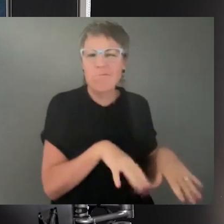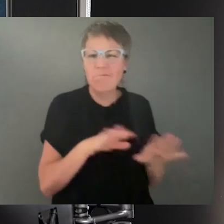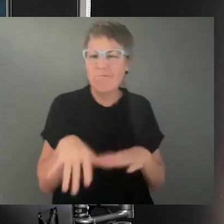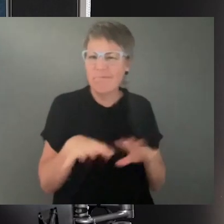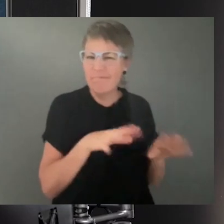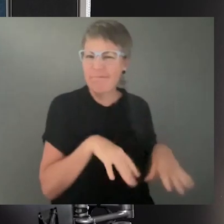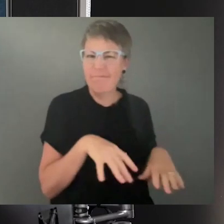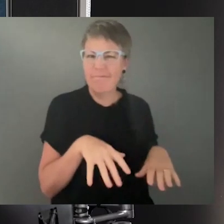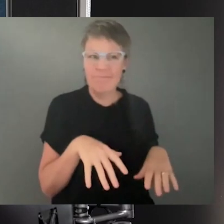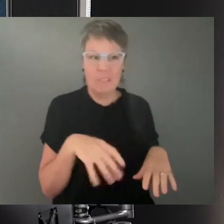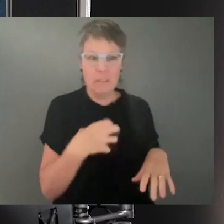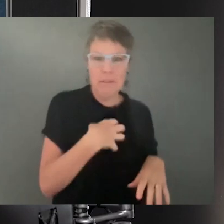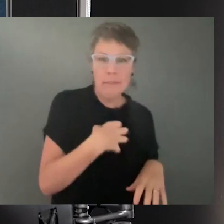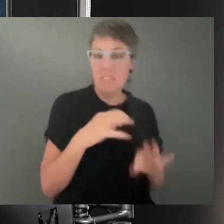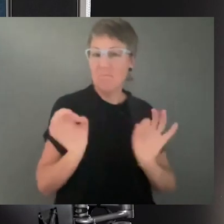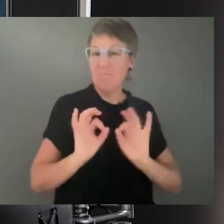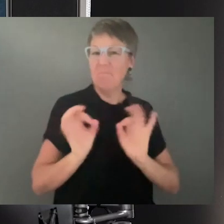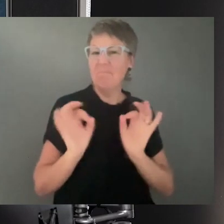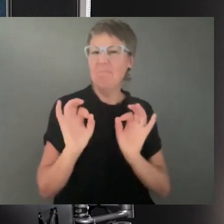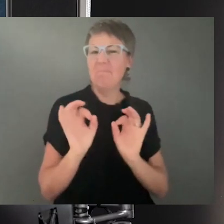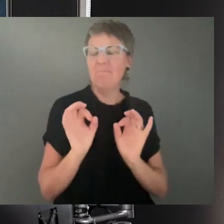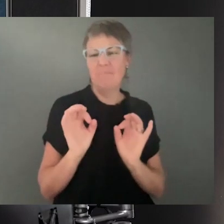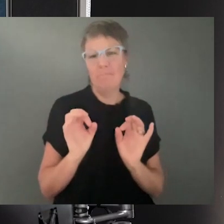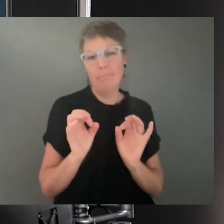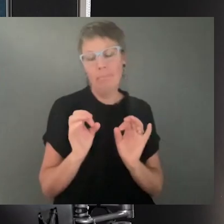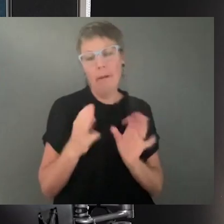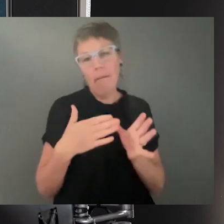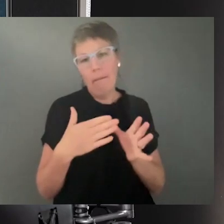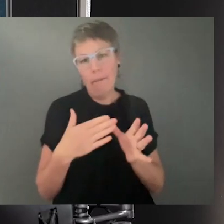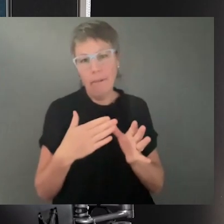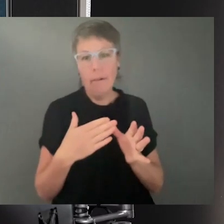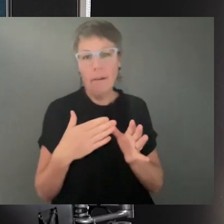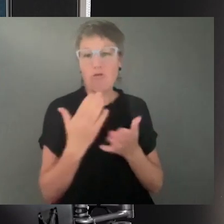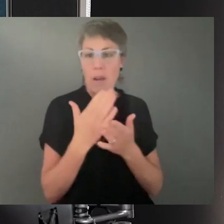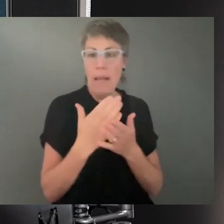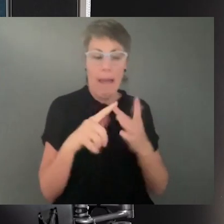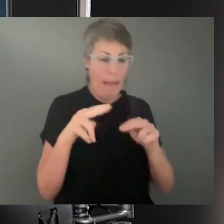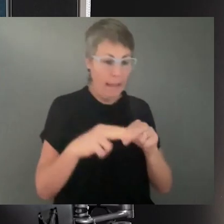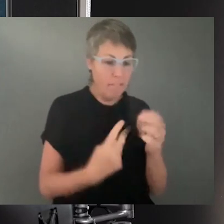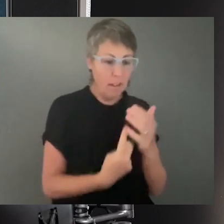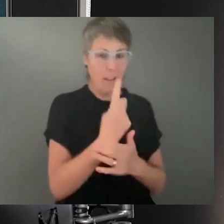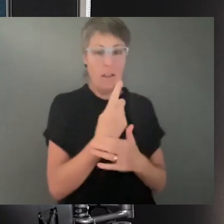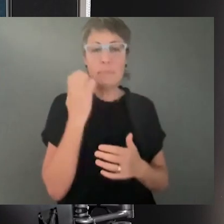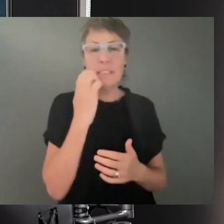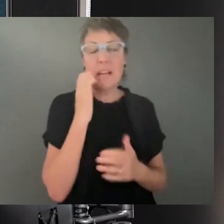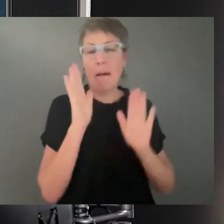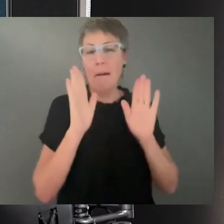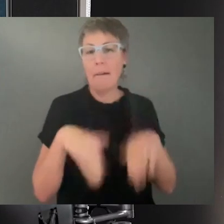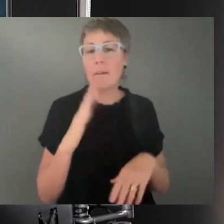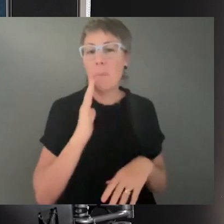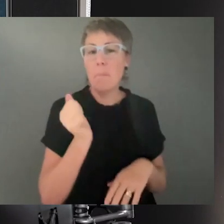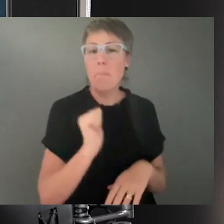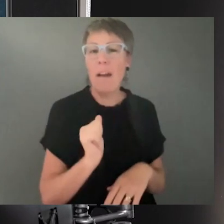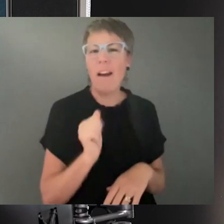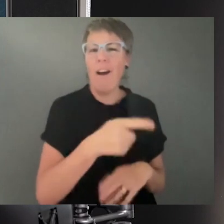felt less intimidating, I guess, because, unless you did something really, really bad, there wasn't anything to lose. It was just a